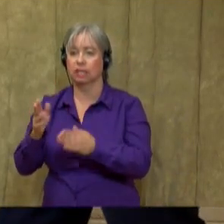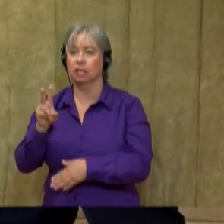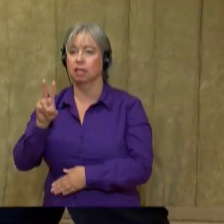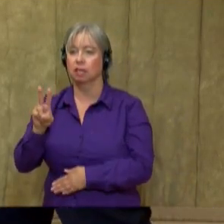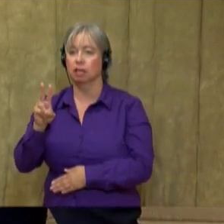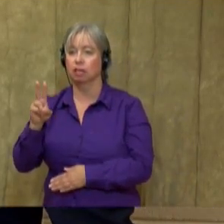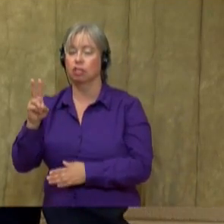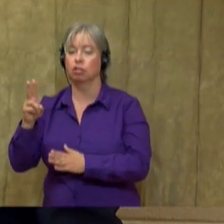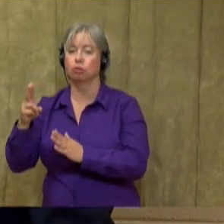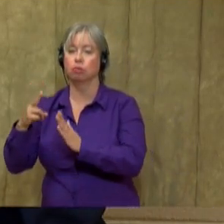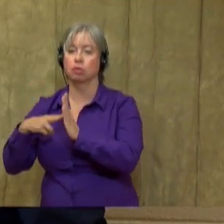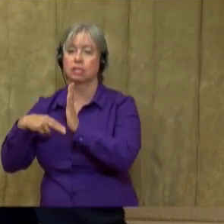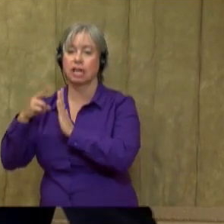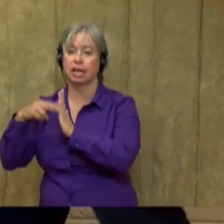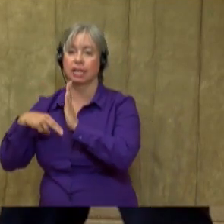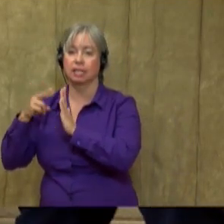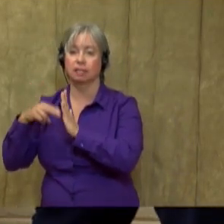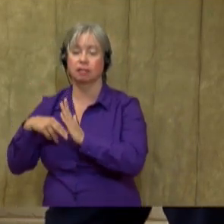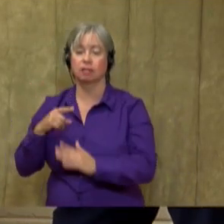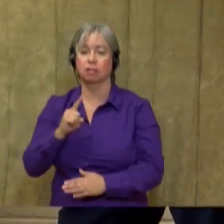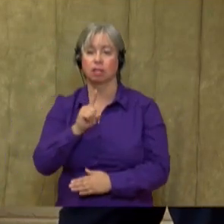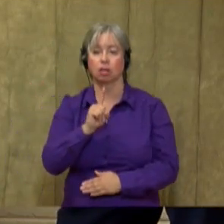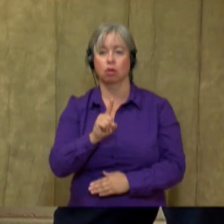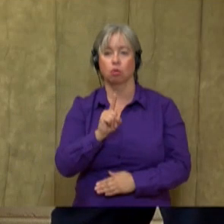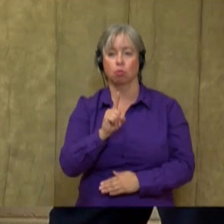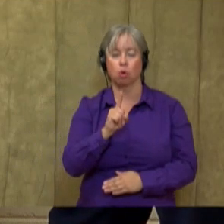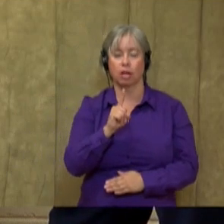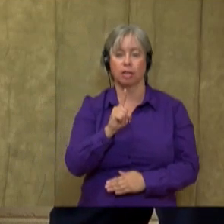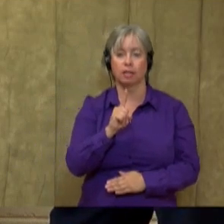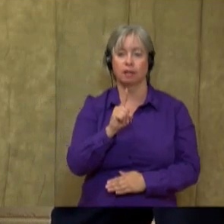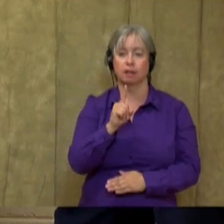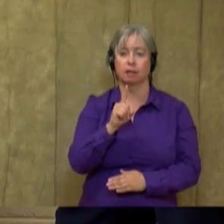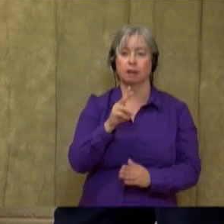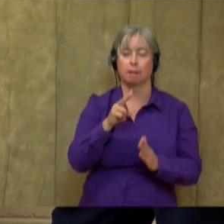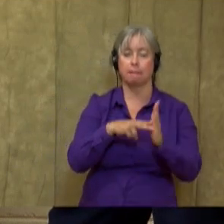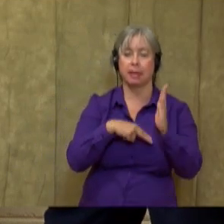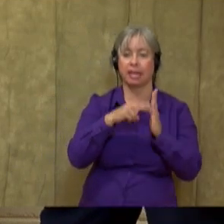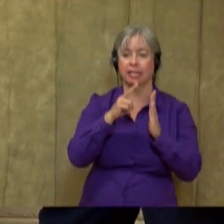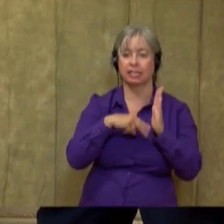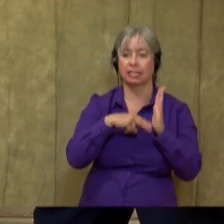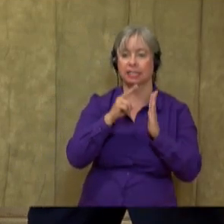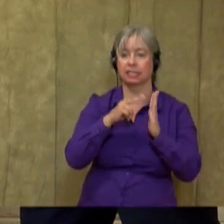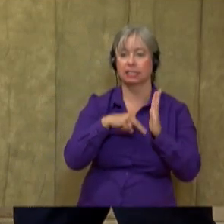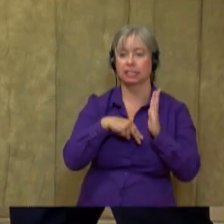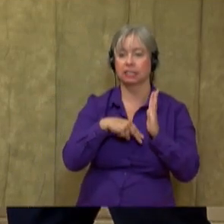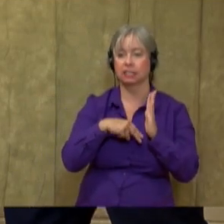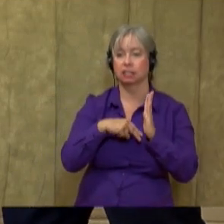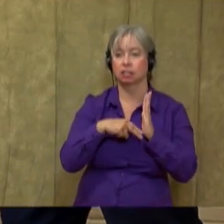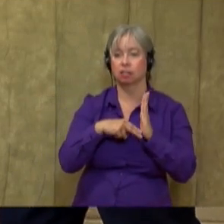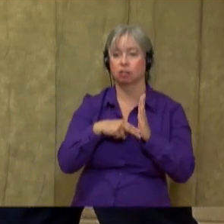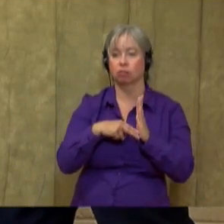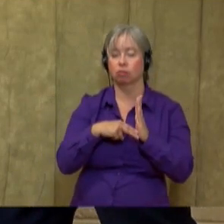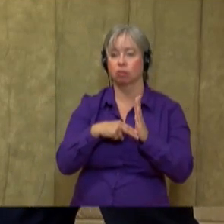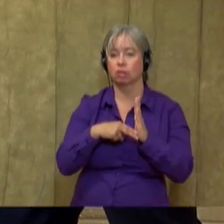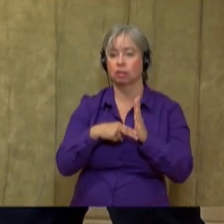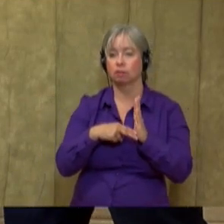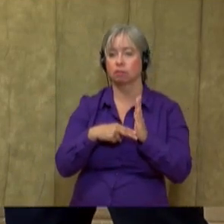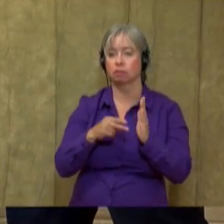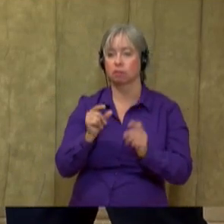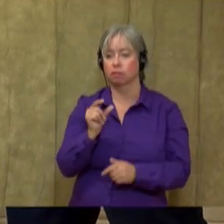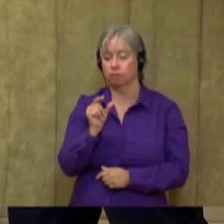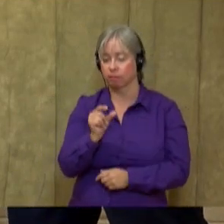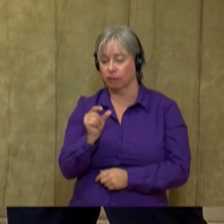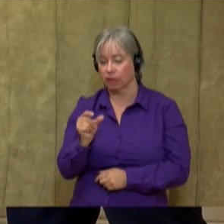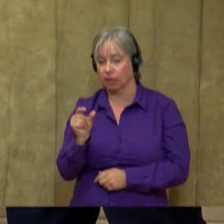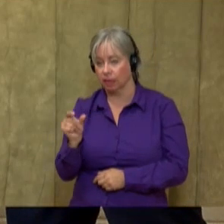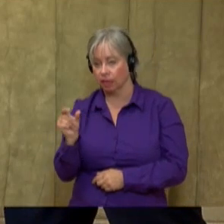Here is the location of the 1 face painted. And then when I take away all of the unit cubes that have